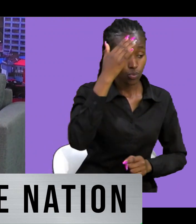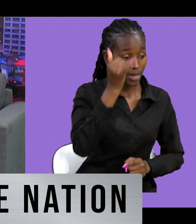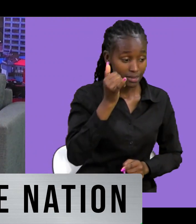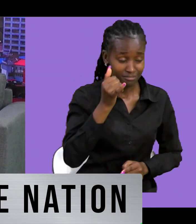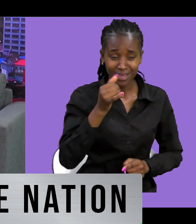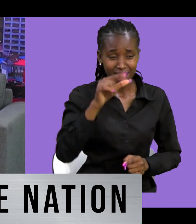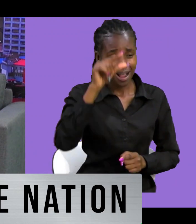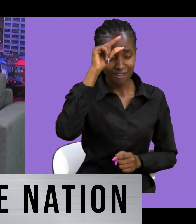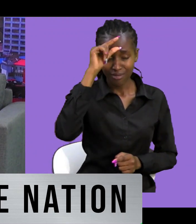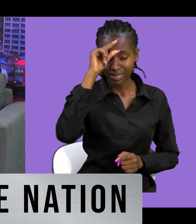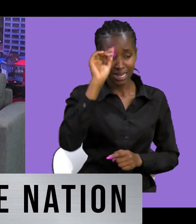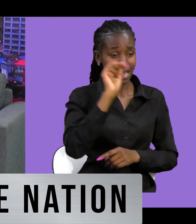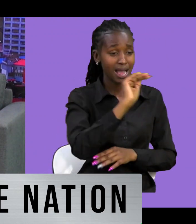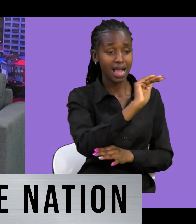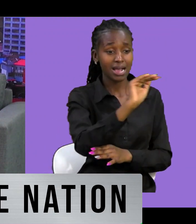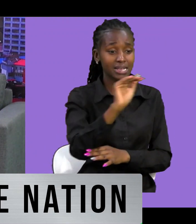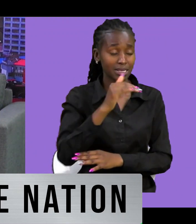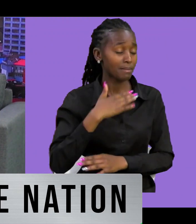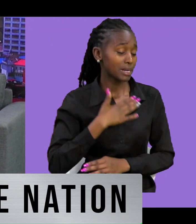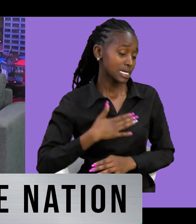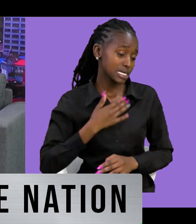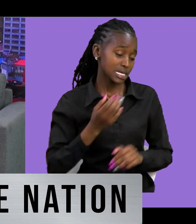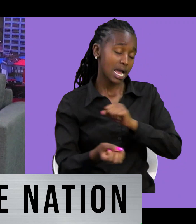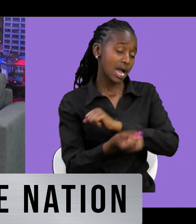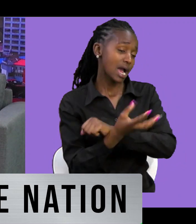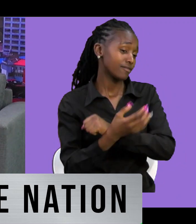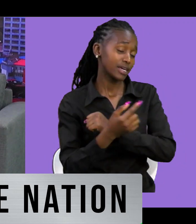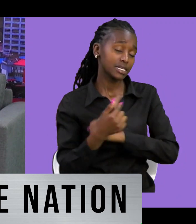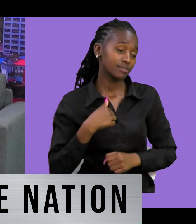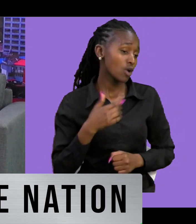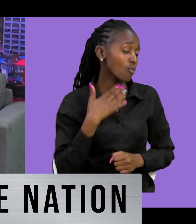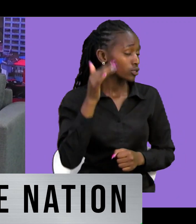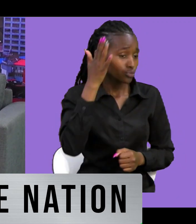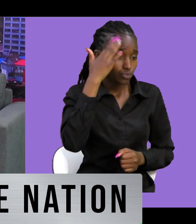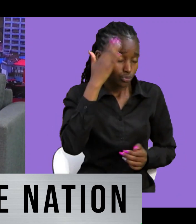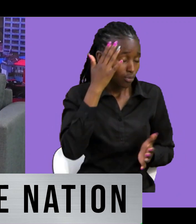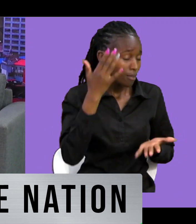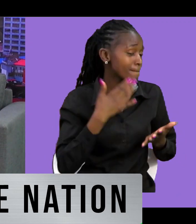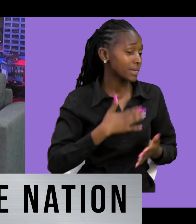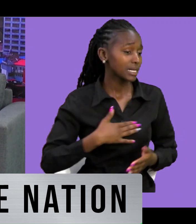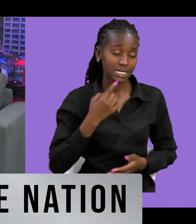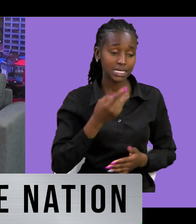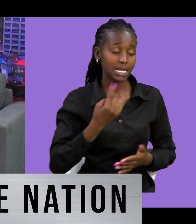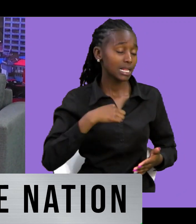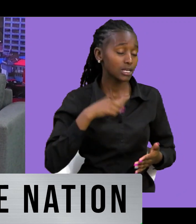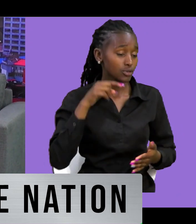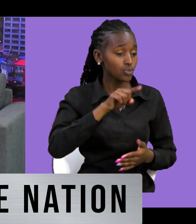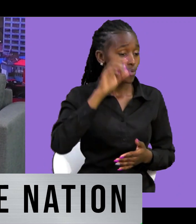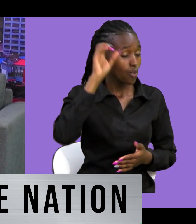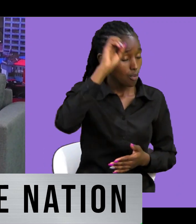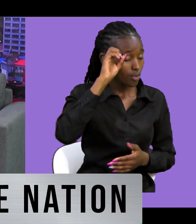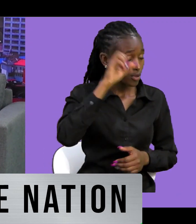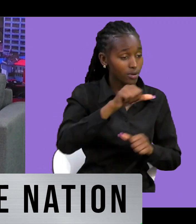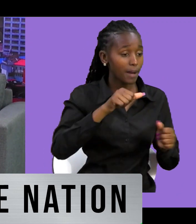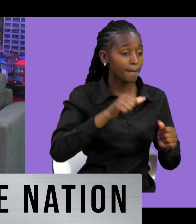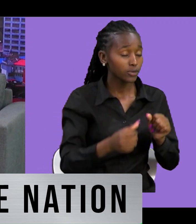not asked for any advice, but you never know. Brainstorming may help. Yes. I